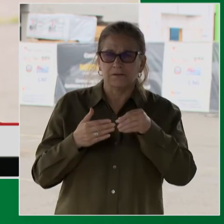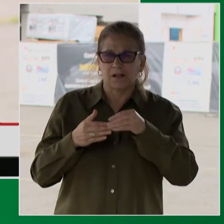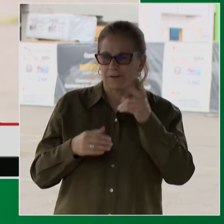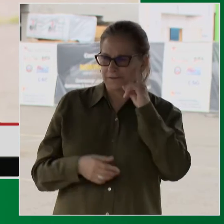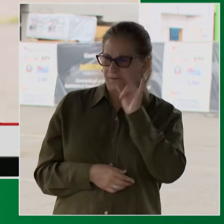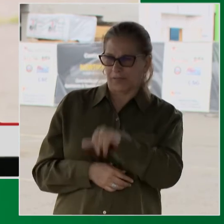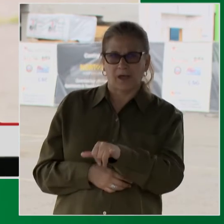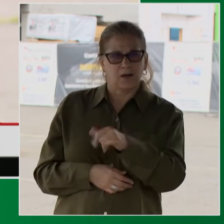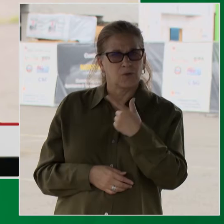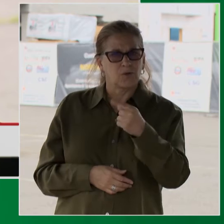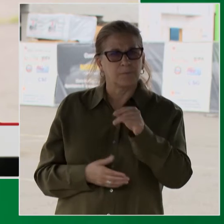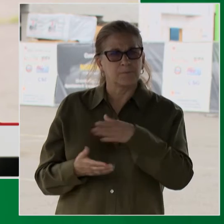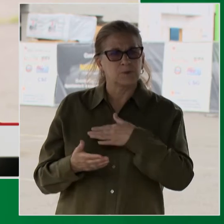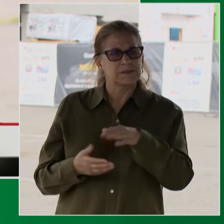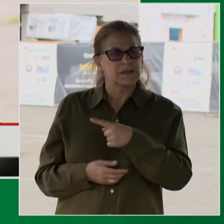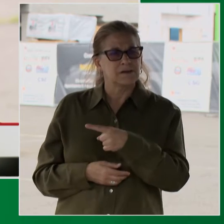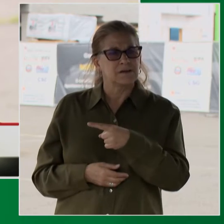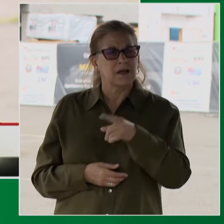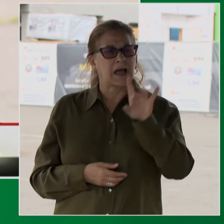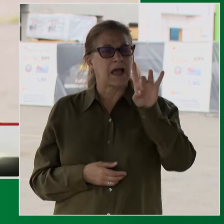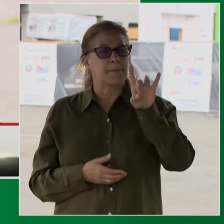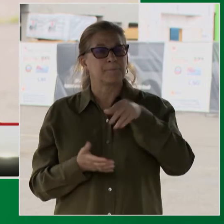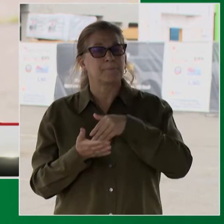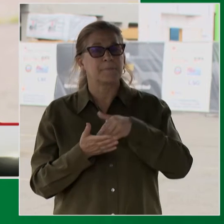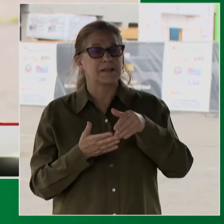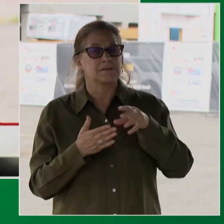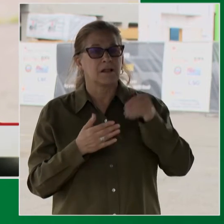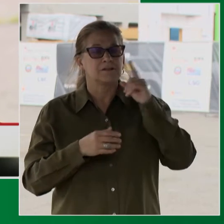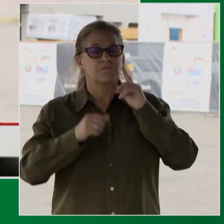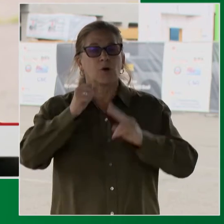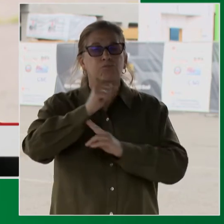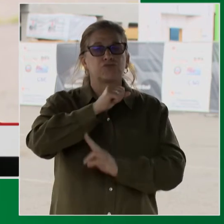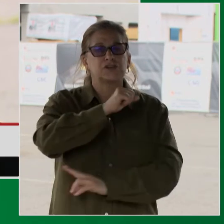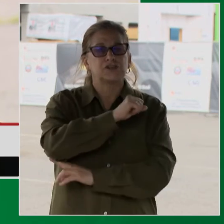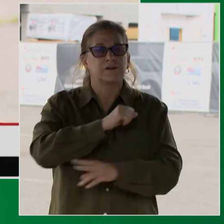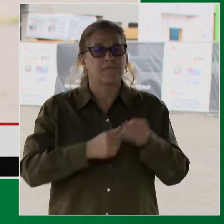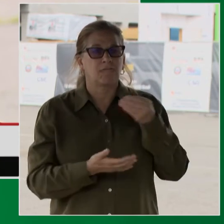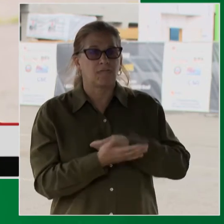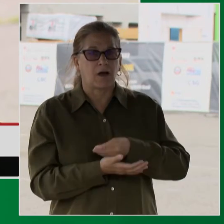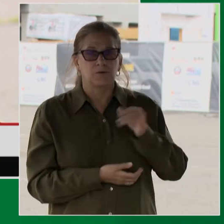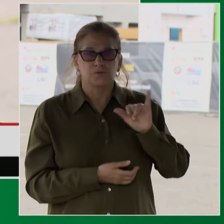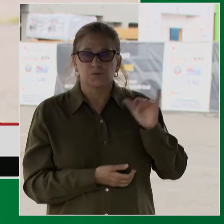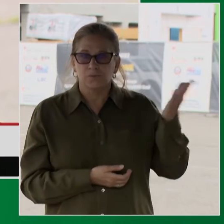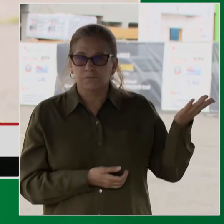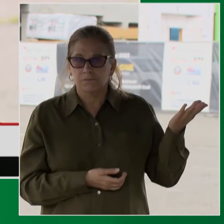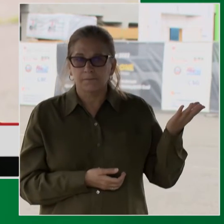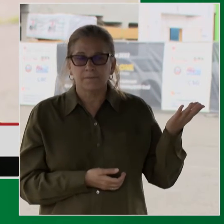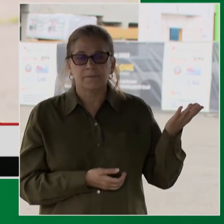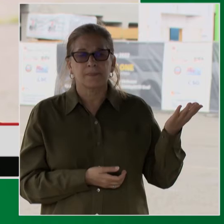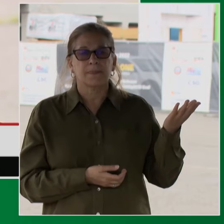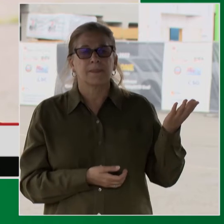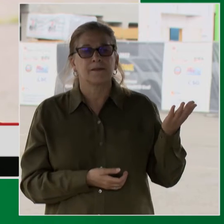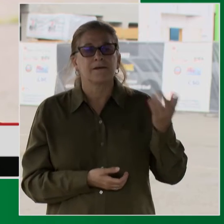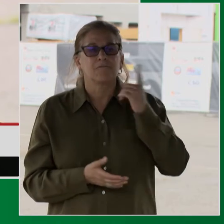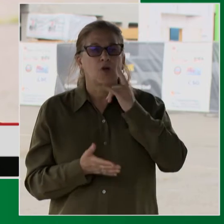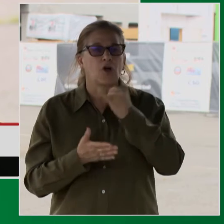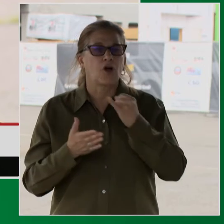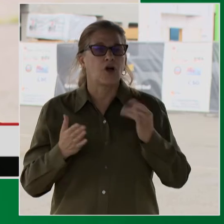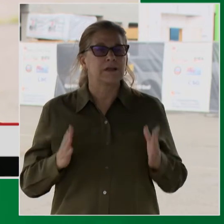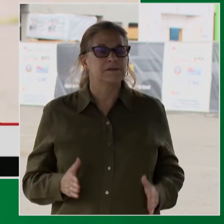million, a bridge fund specific to art venues. And so we're really excited about continuing to advance and